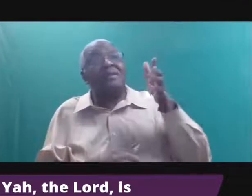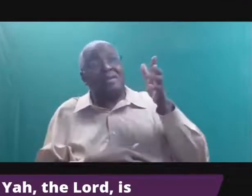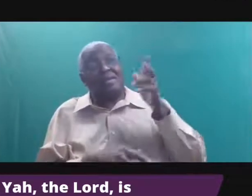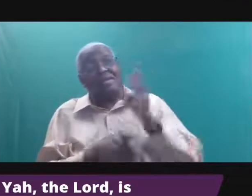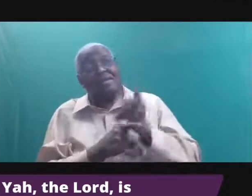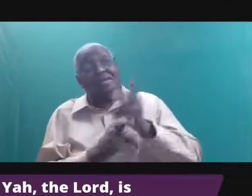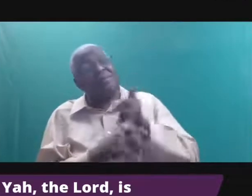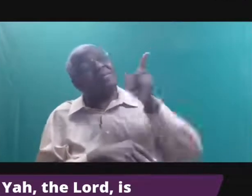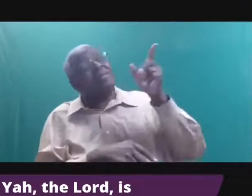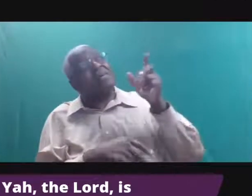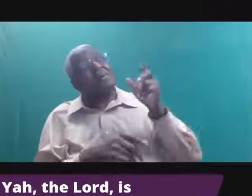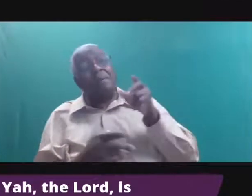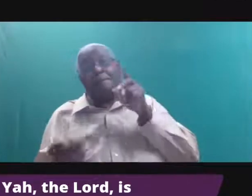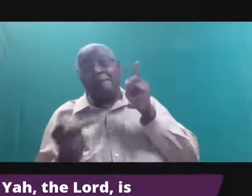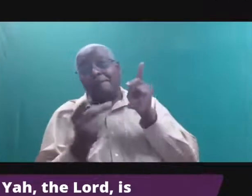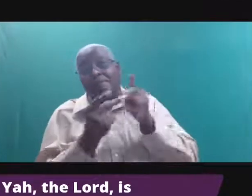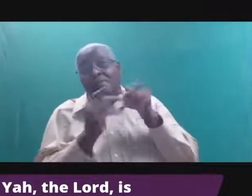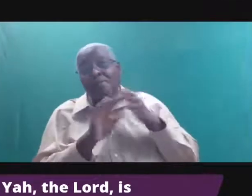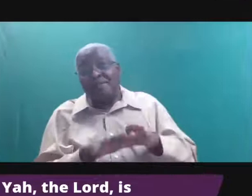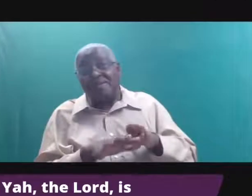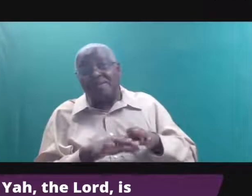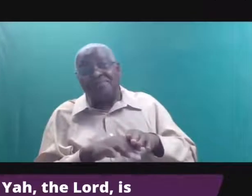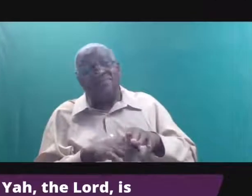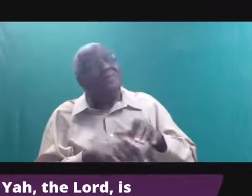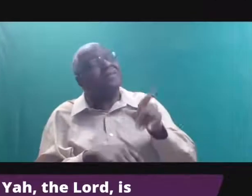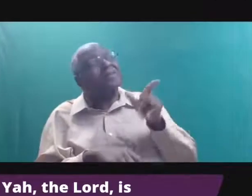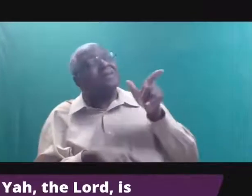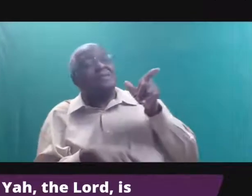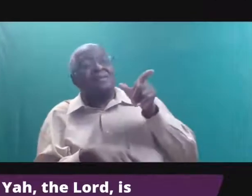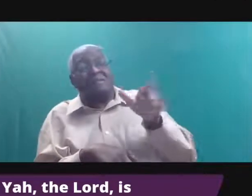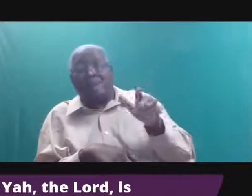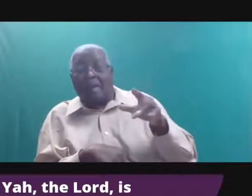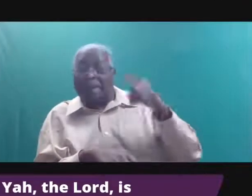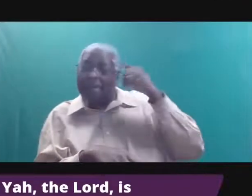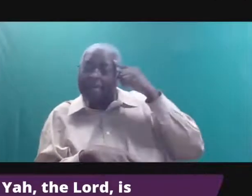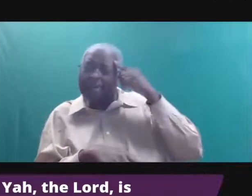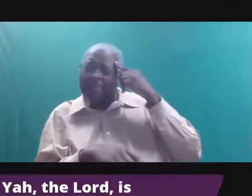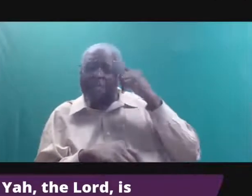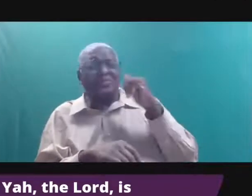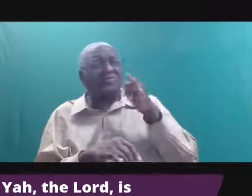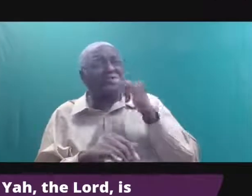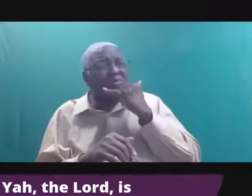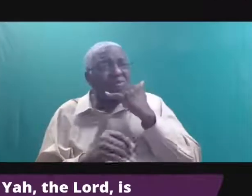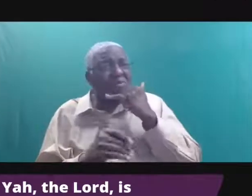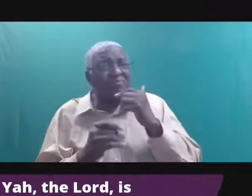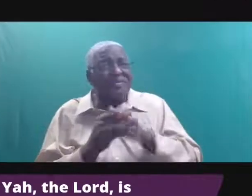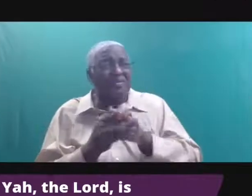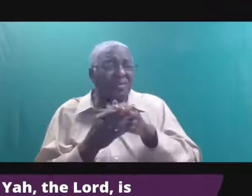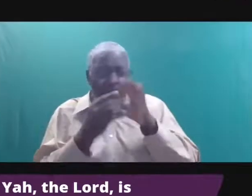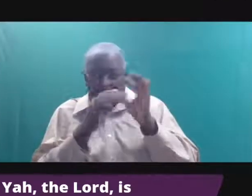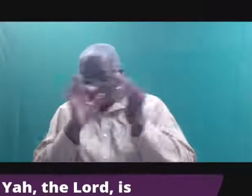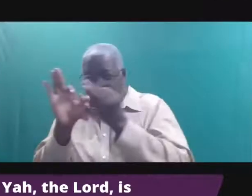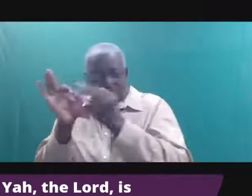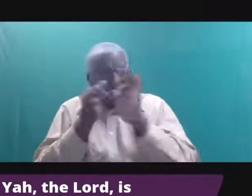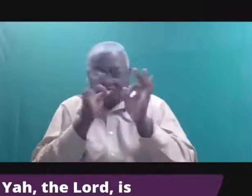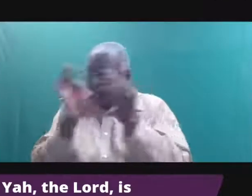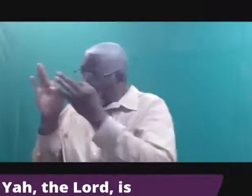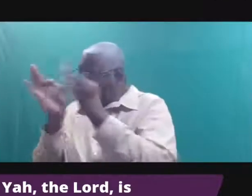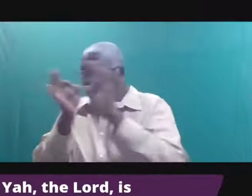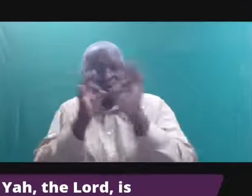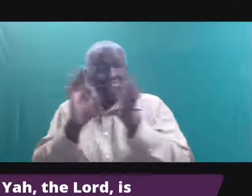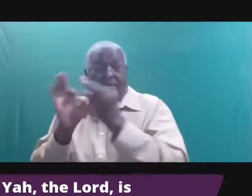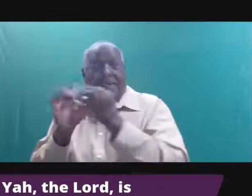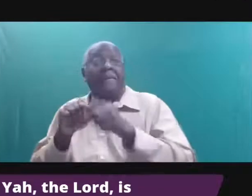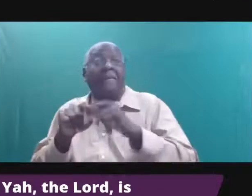which means at some period in time, his mind was in disarray because he was directing his attention all over the place.